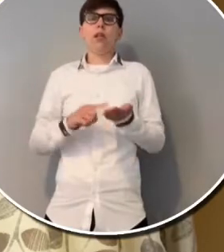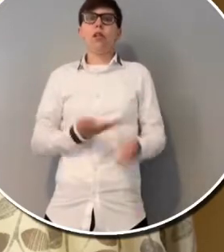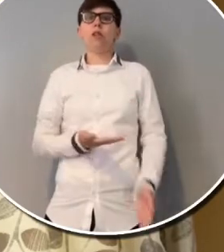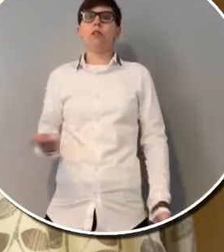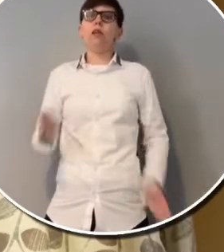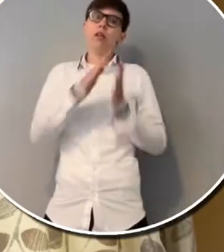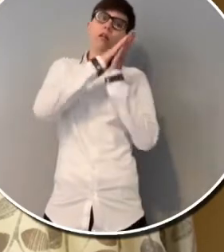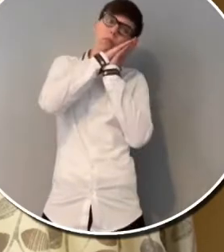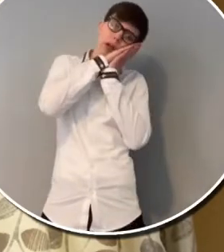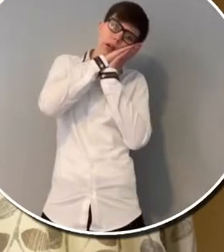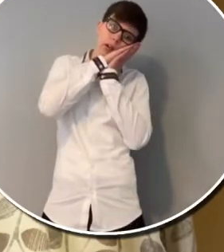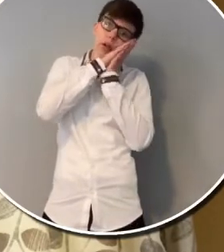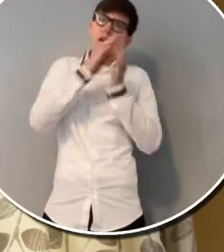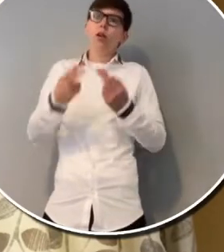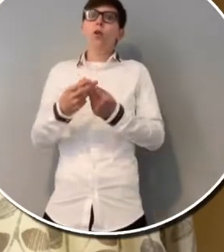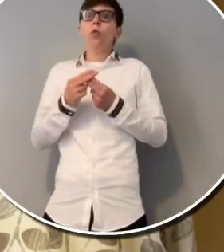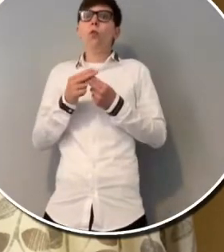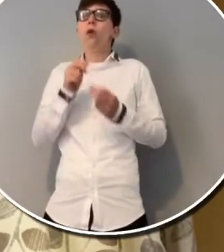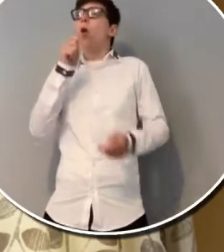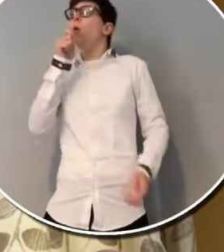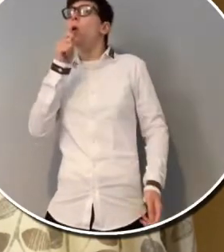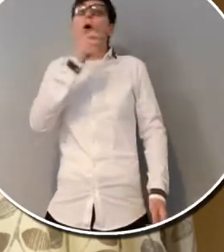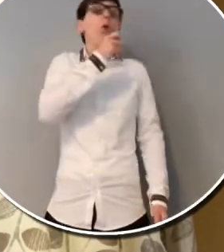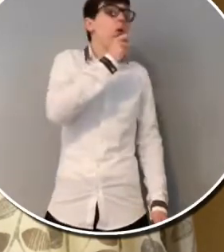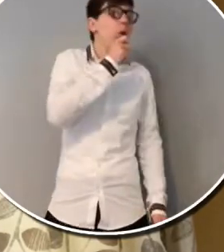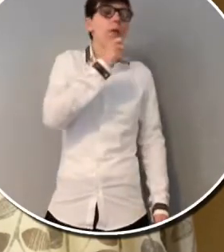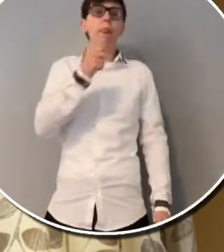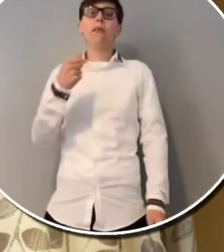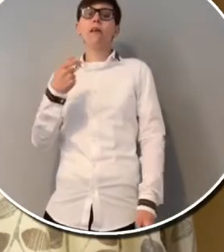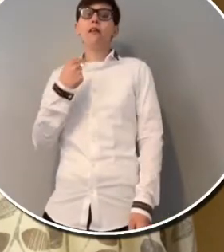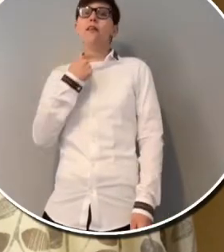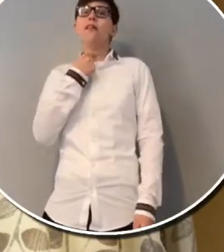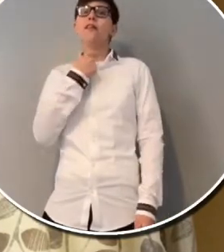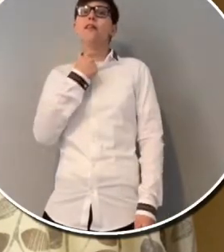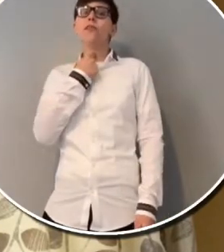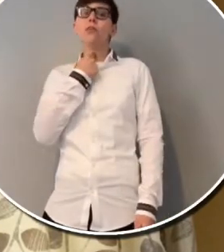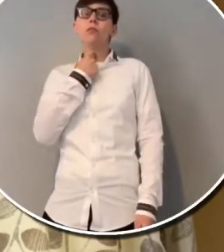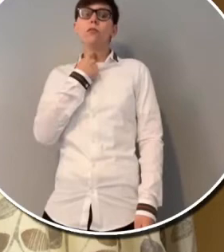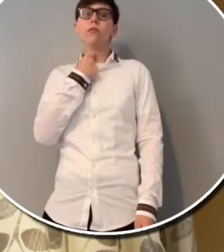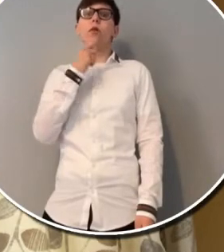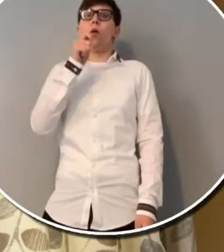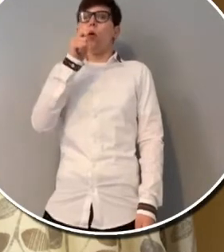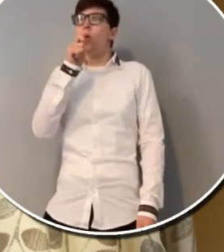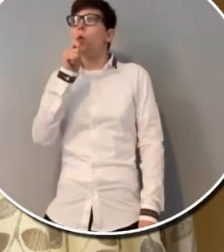Right, shall we have another go? Now we all know what to do. Make